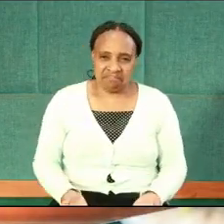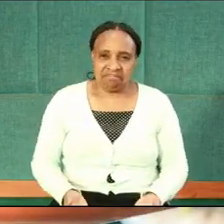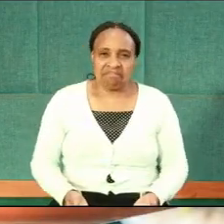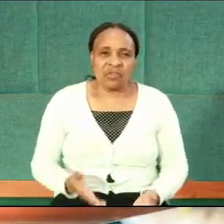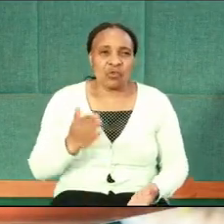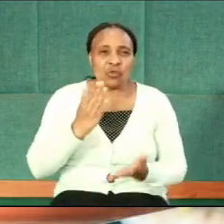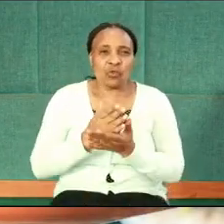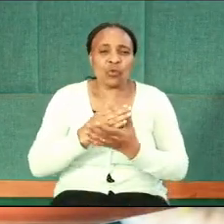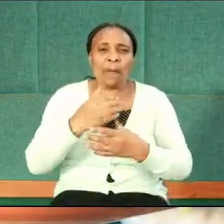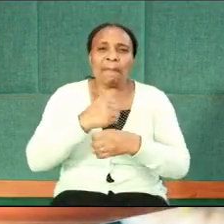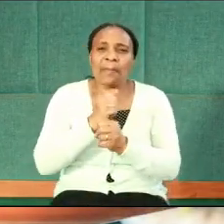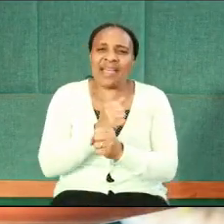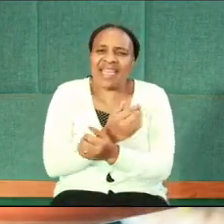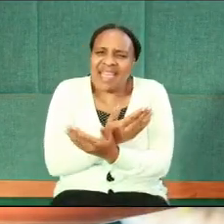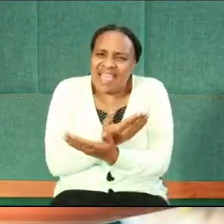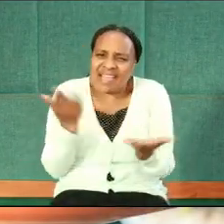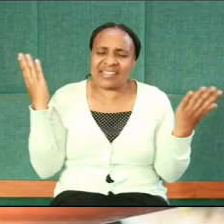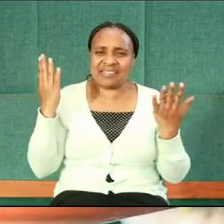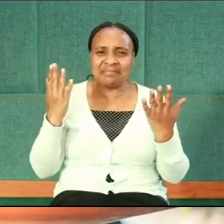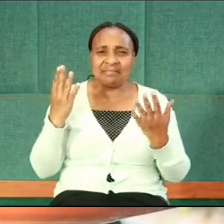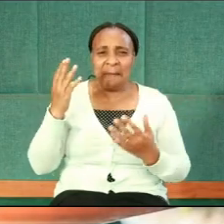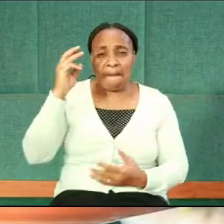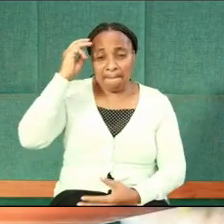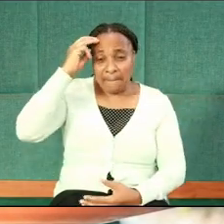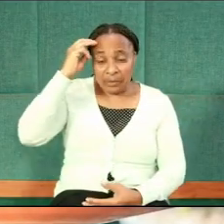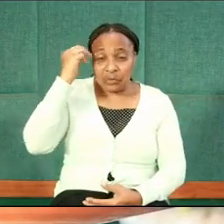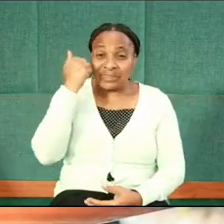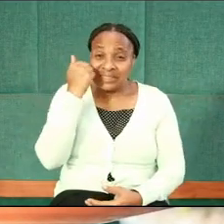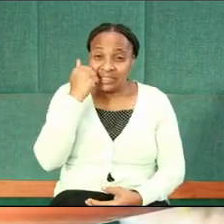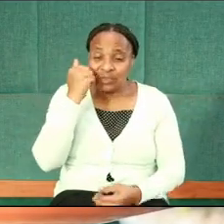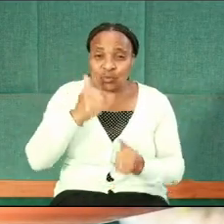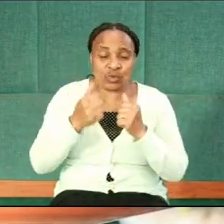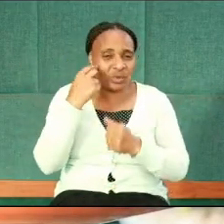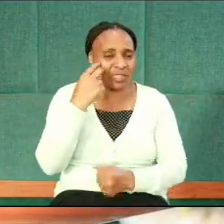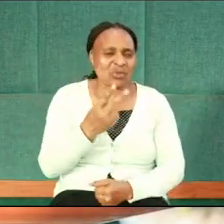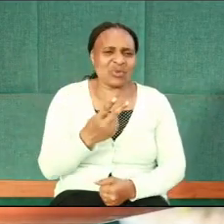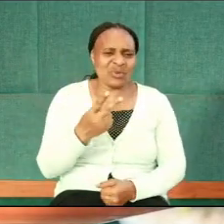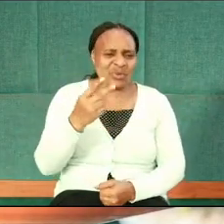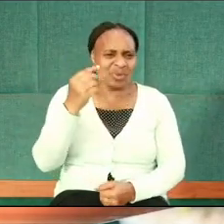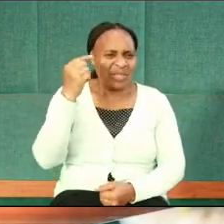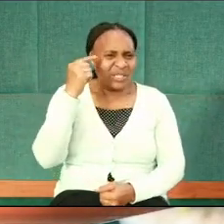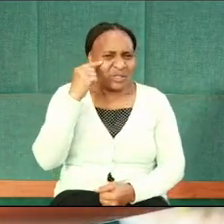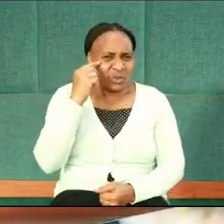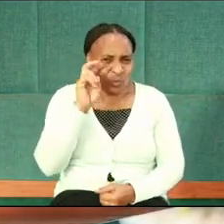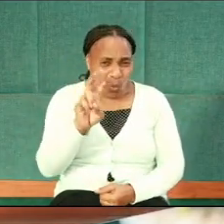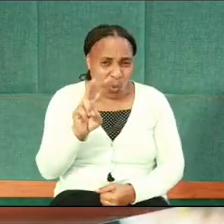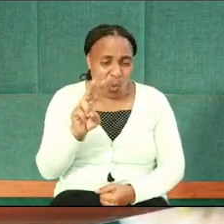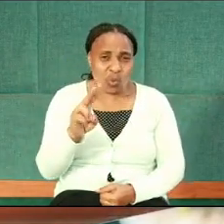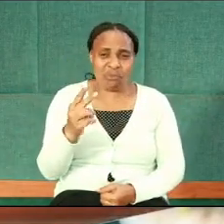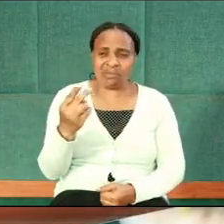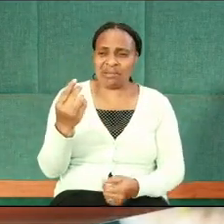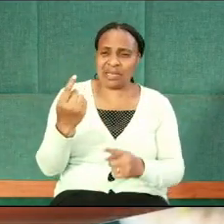actually cause any type of mental diseases that we saw, the types of mental disorders that we saw